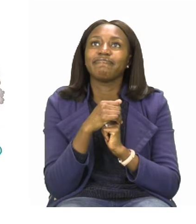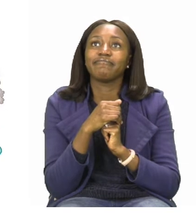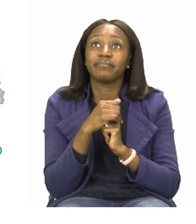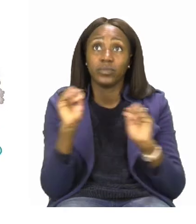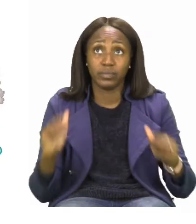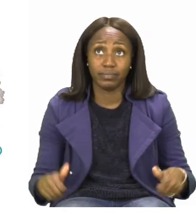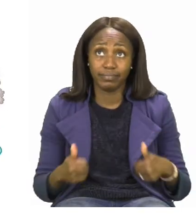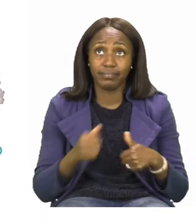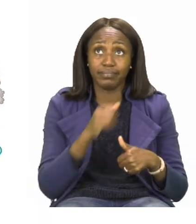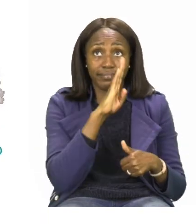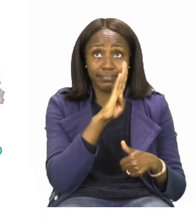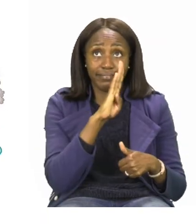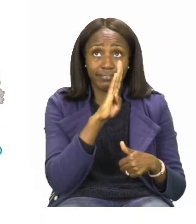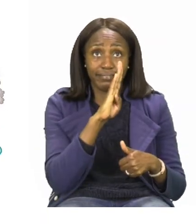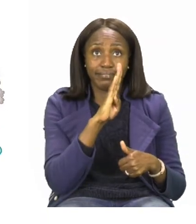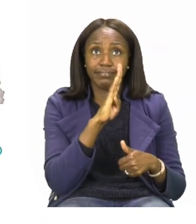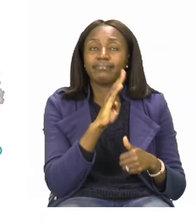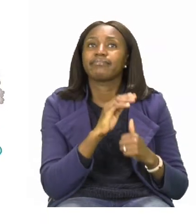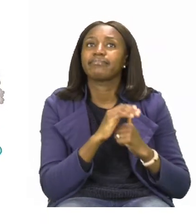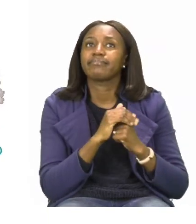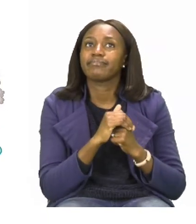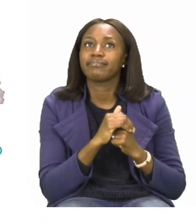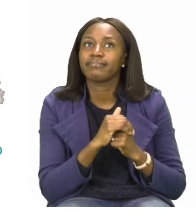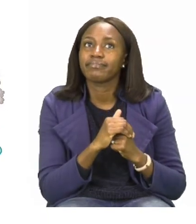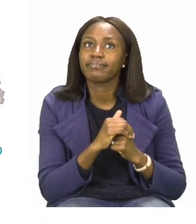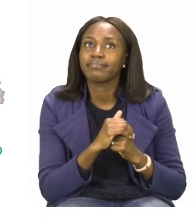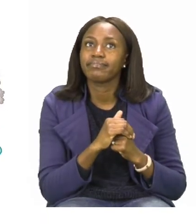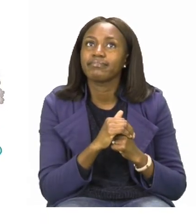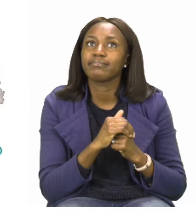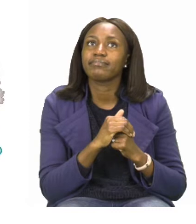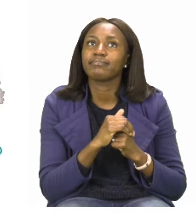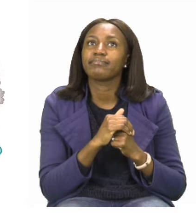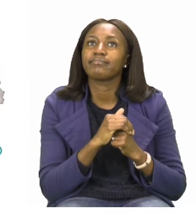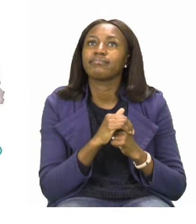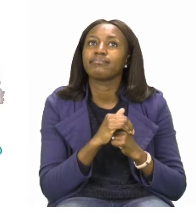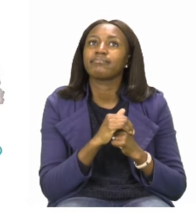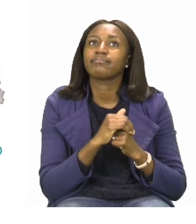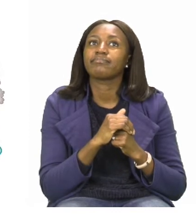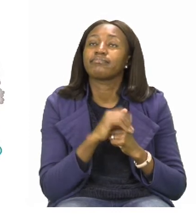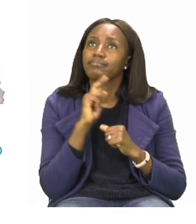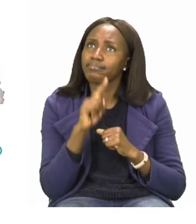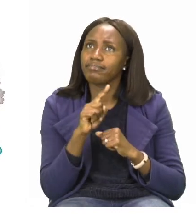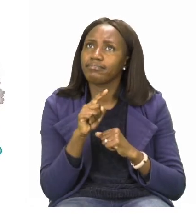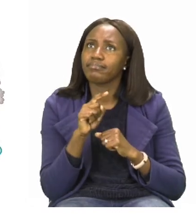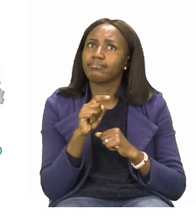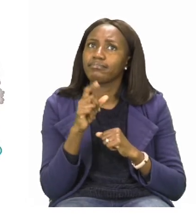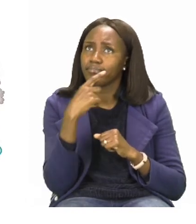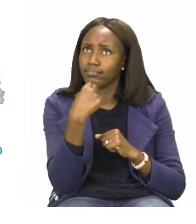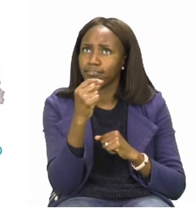Ben was saying, we are going dash.